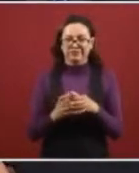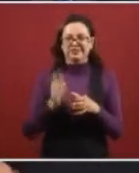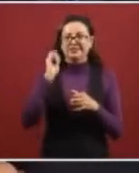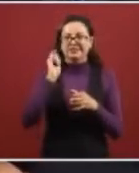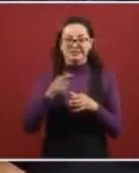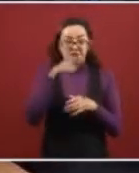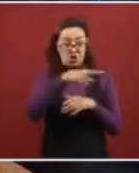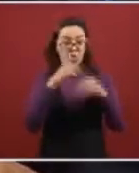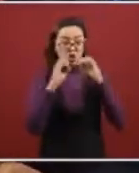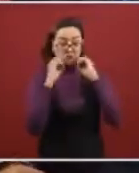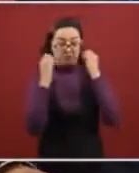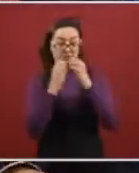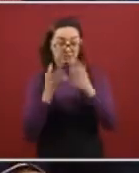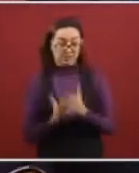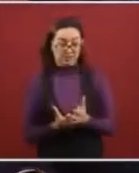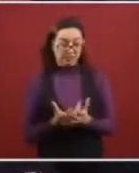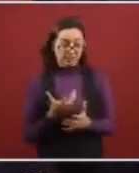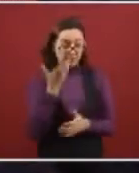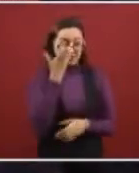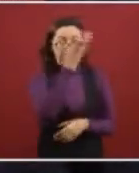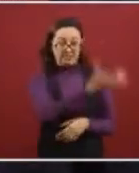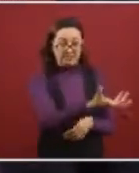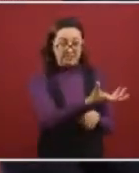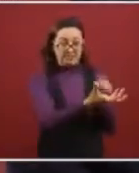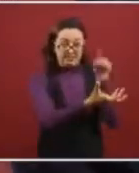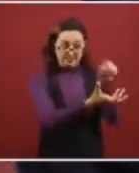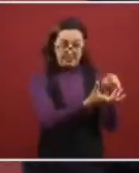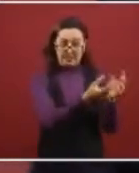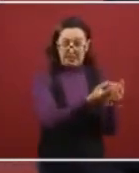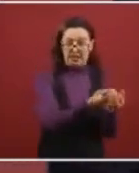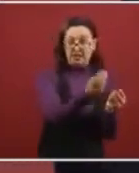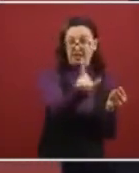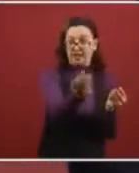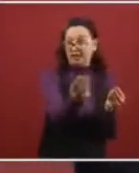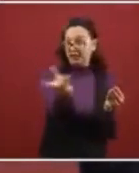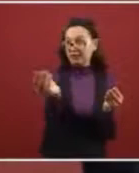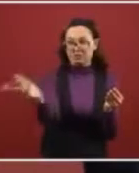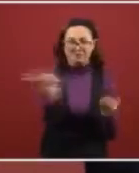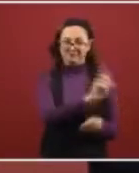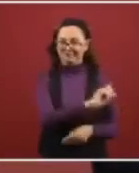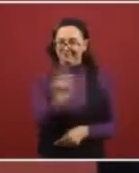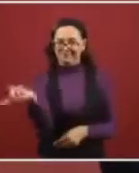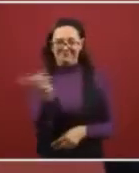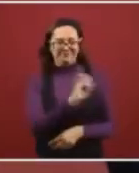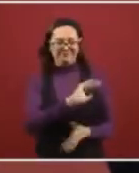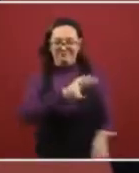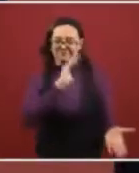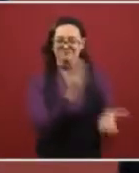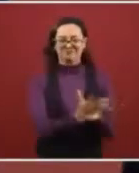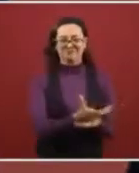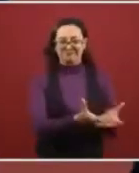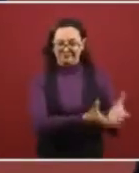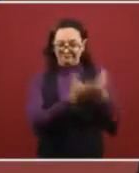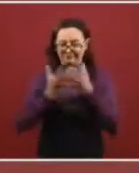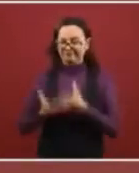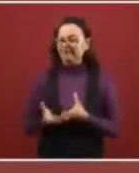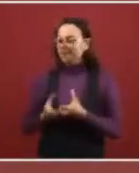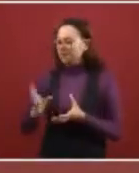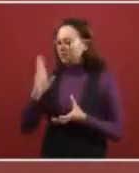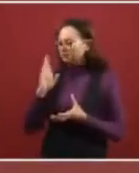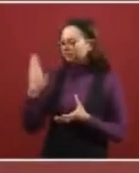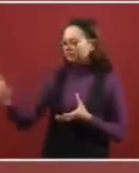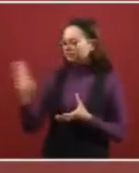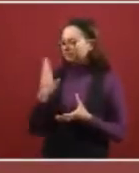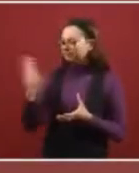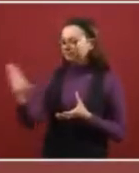las organizaciones. We don't deliver the support to the organizations. Así de claro. That's how clear no it is. Se entrega el apoyo a las and we do